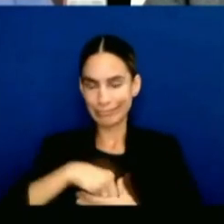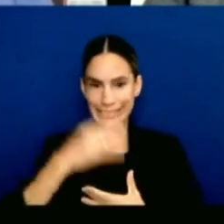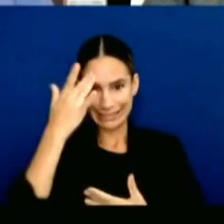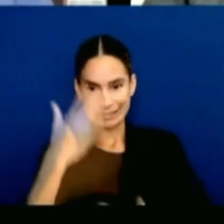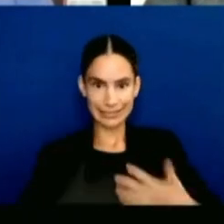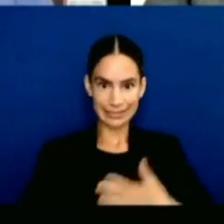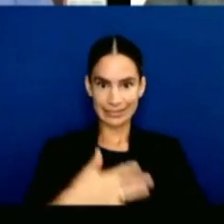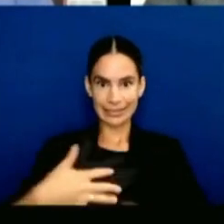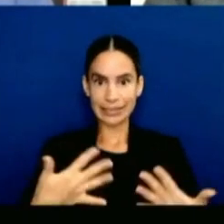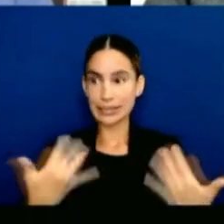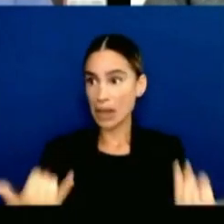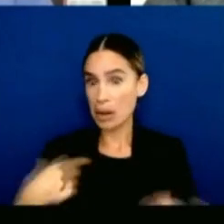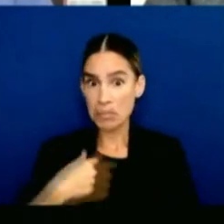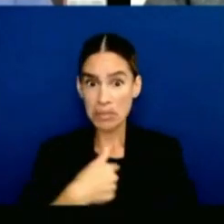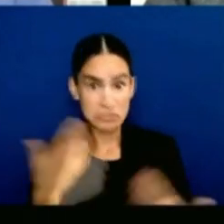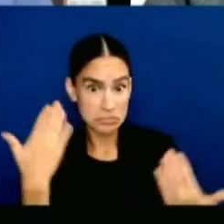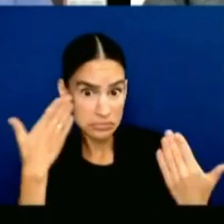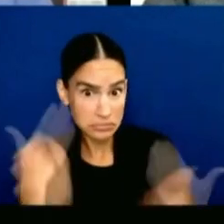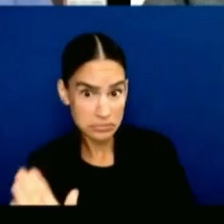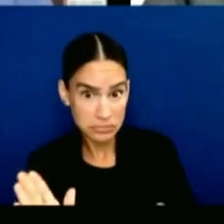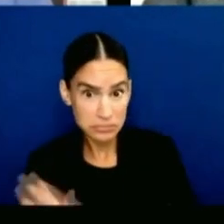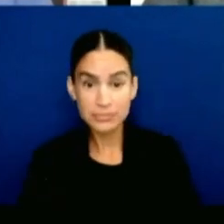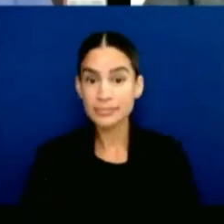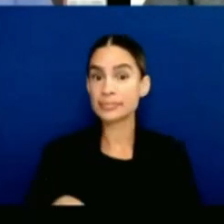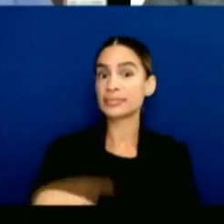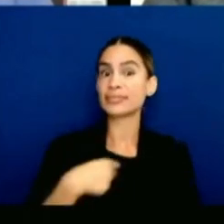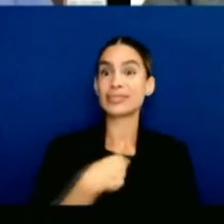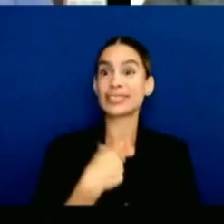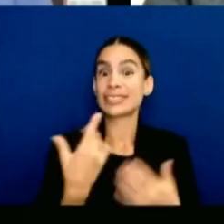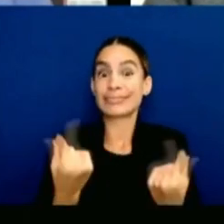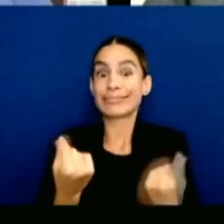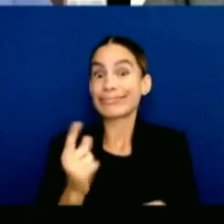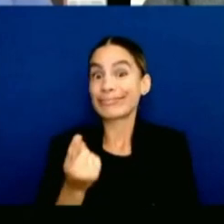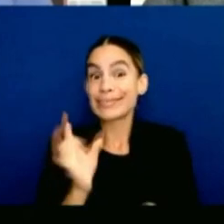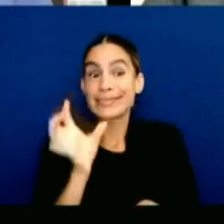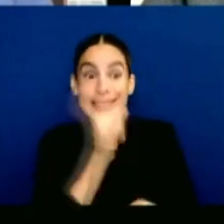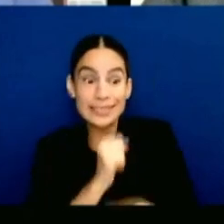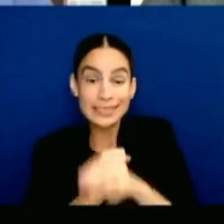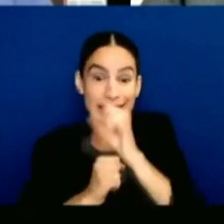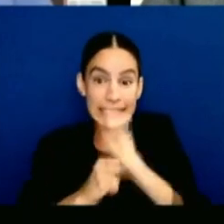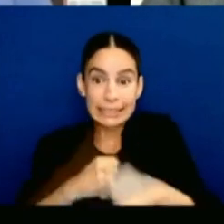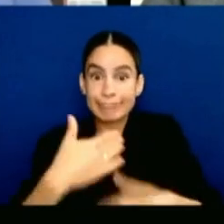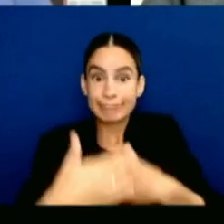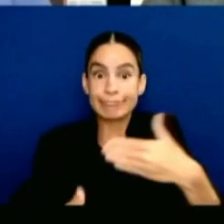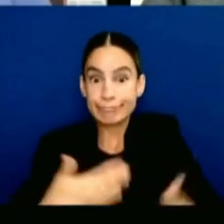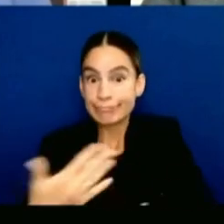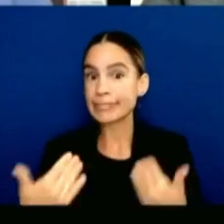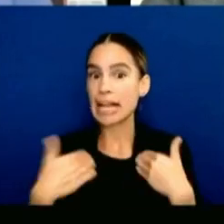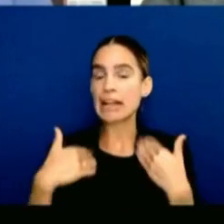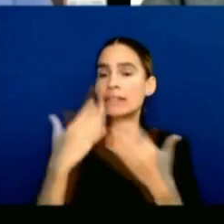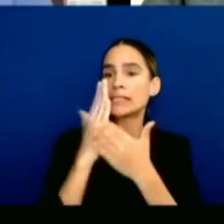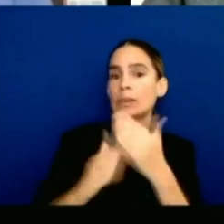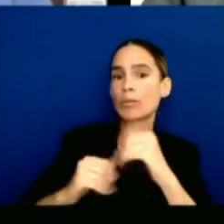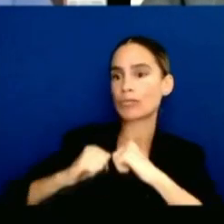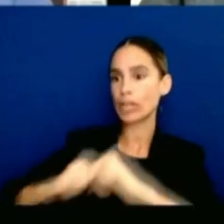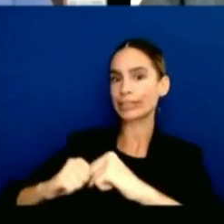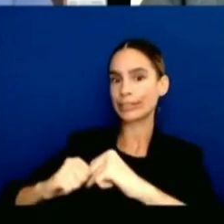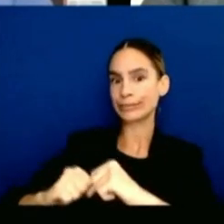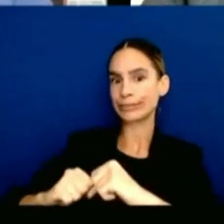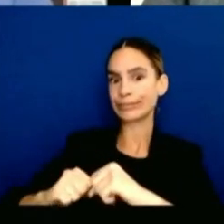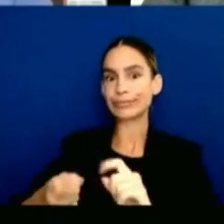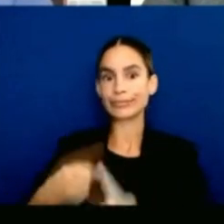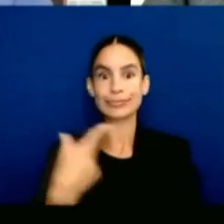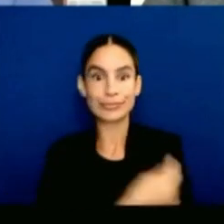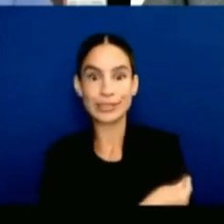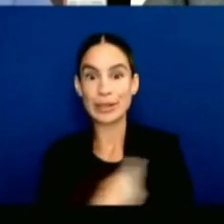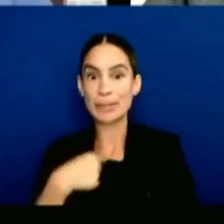assume that there's a degree of protection, but we have to assume that it's going to be finite. It's not going to be like a measles vaccine. So there's going to